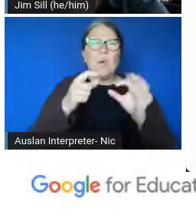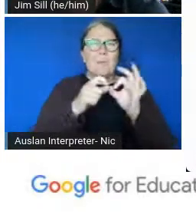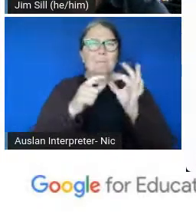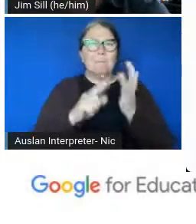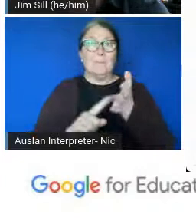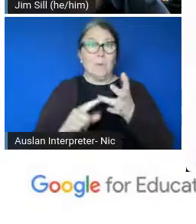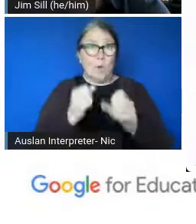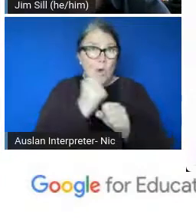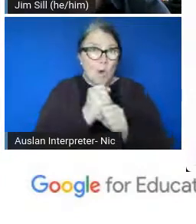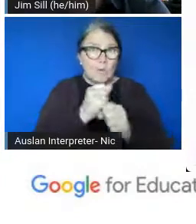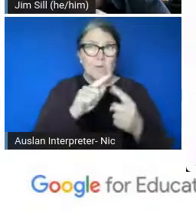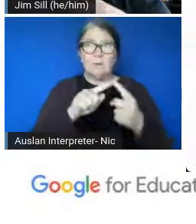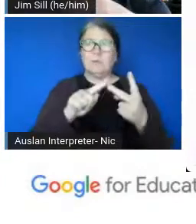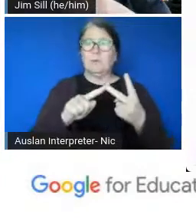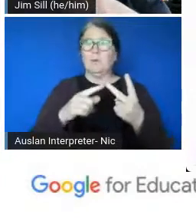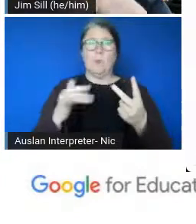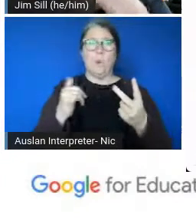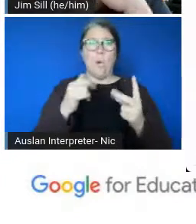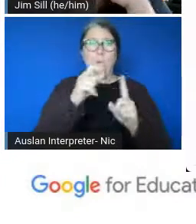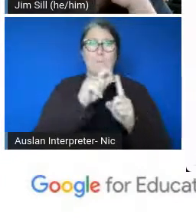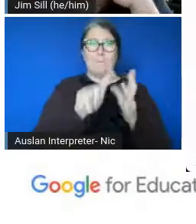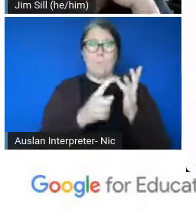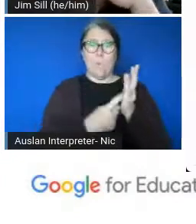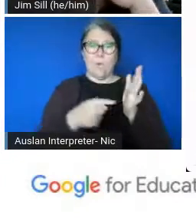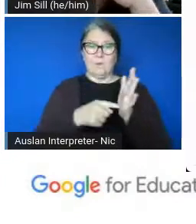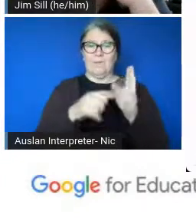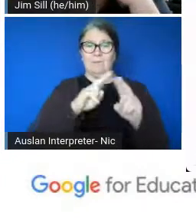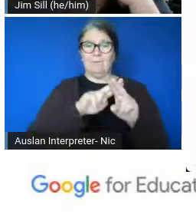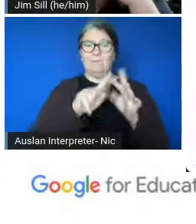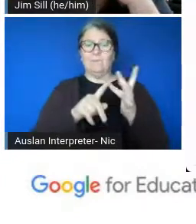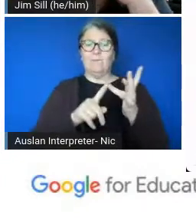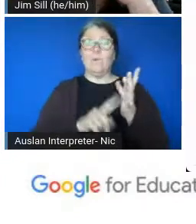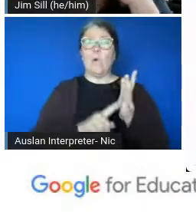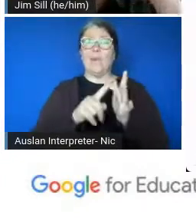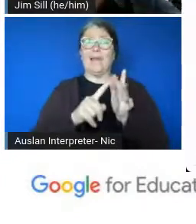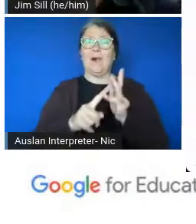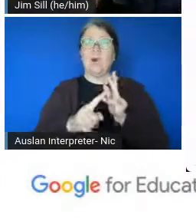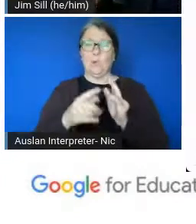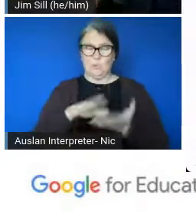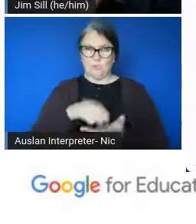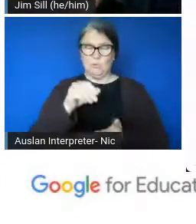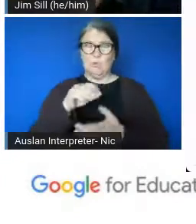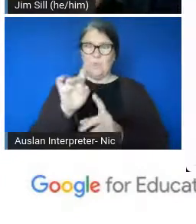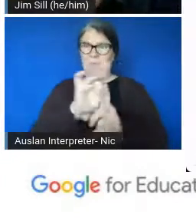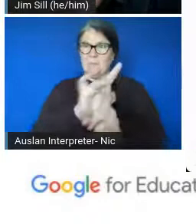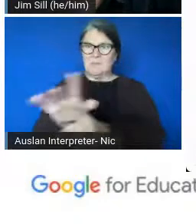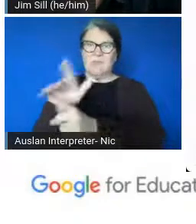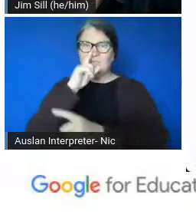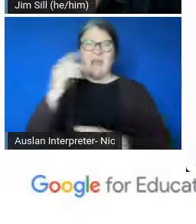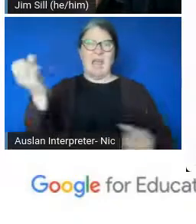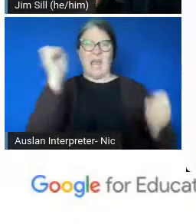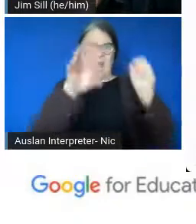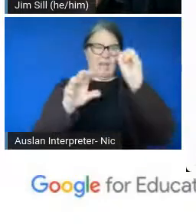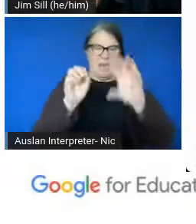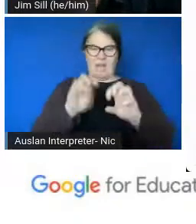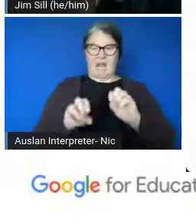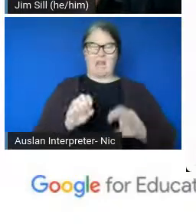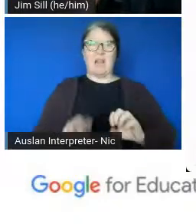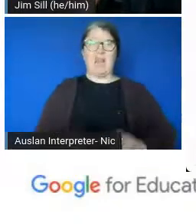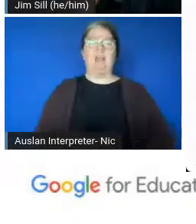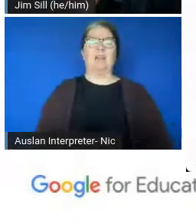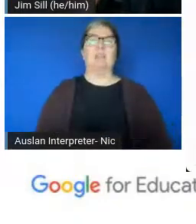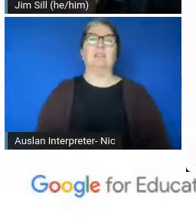where you can have students show their learning. So they could create a prototype following the design